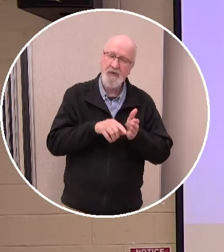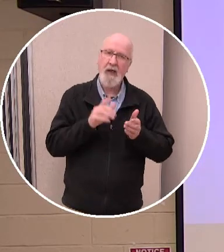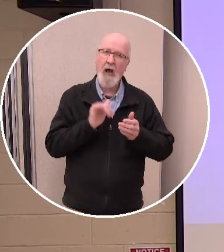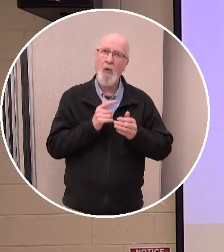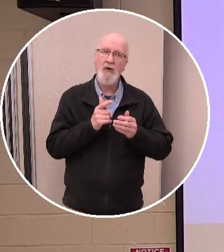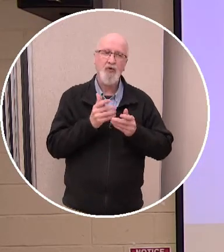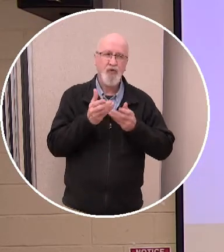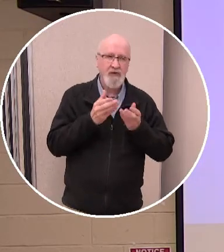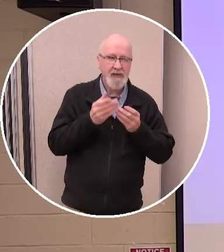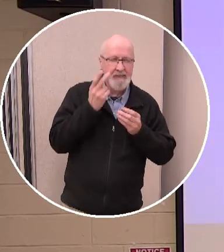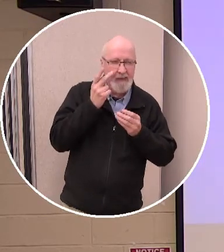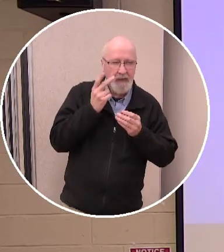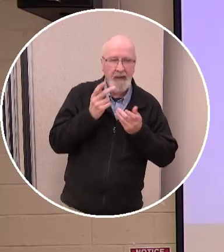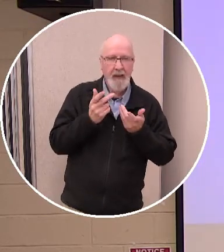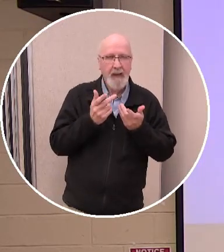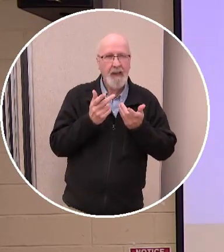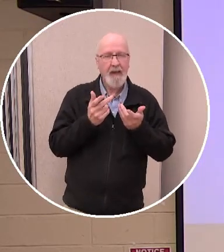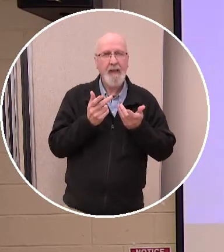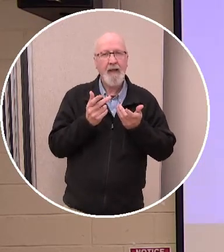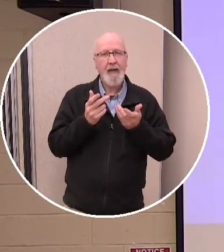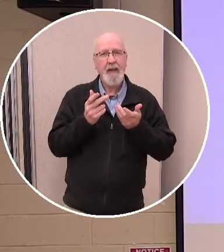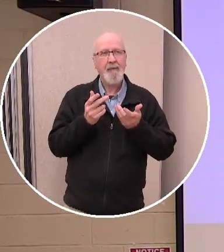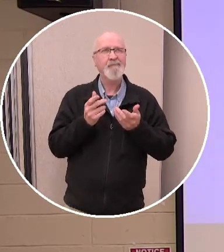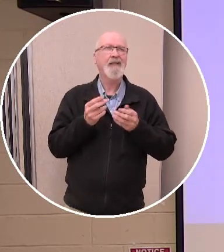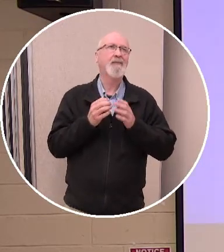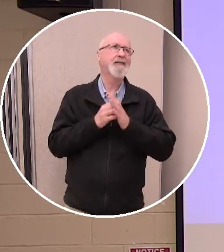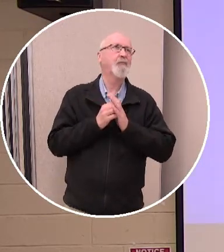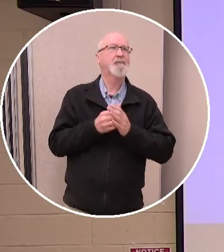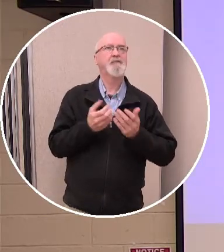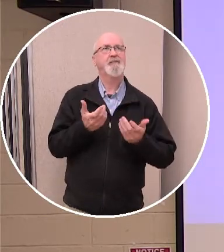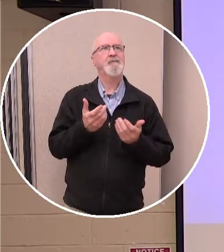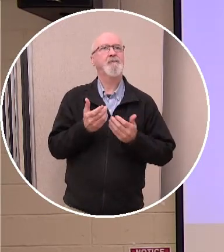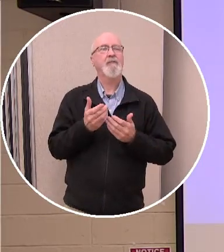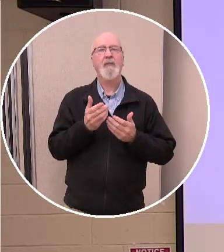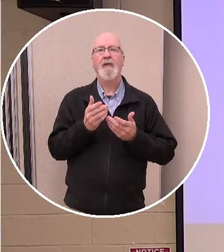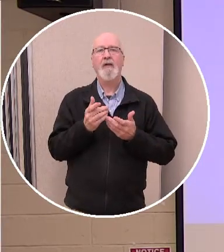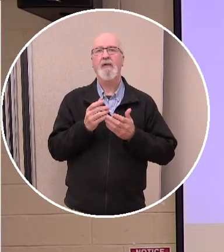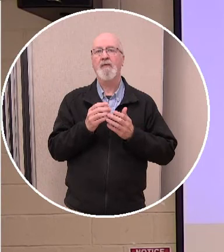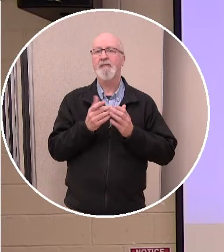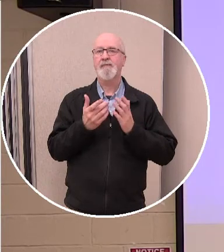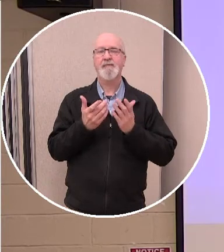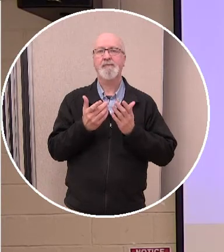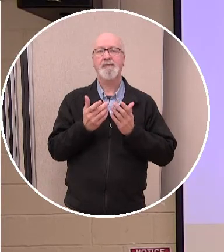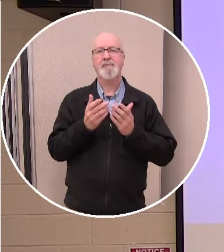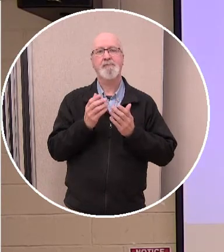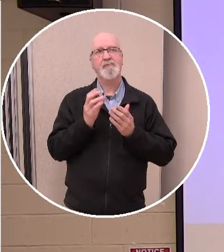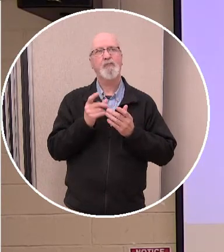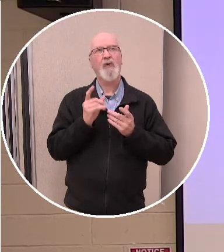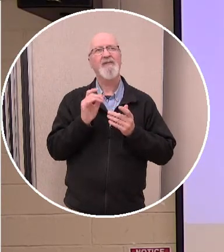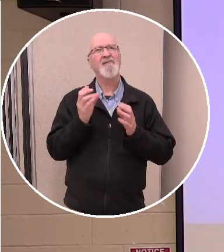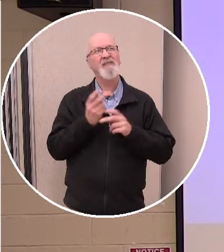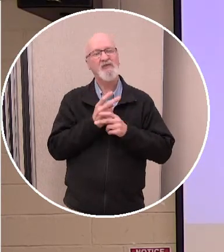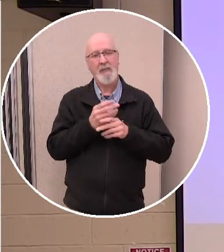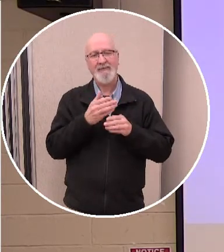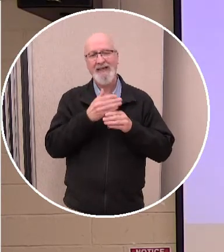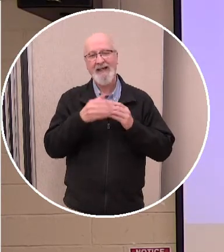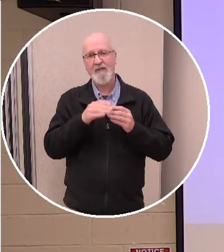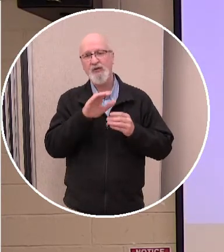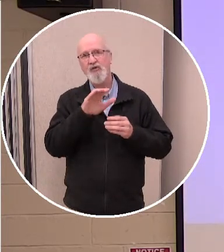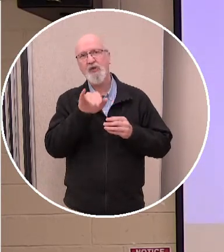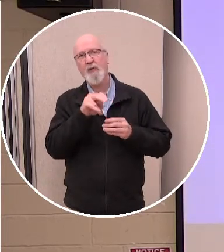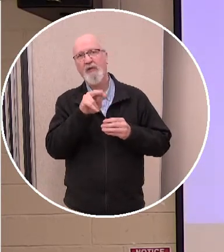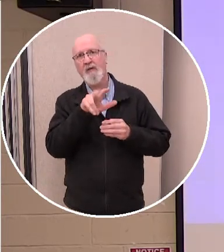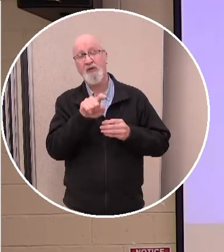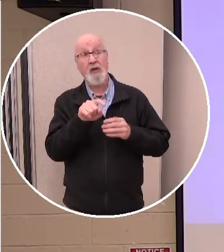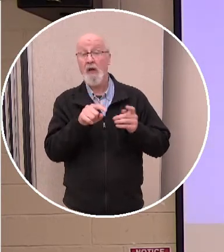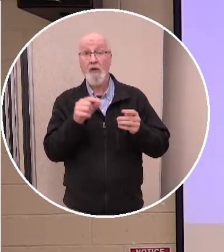if they can meet the requirements that have been outlined, such as the requirements that are being met in Kayenta by the end of the 30. They have not